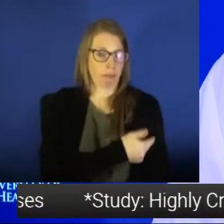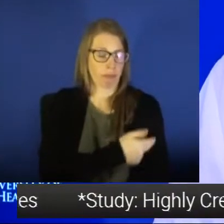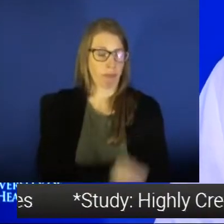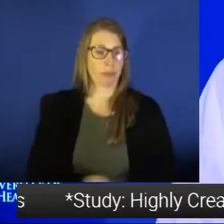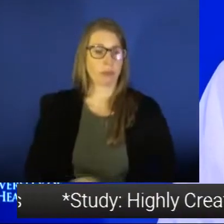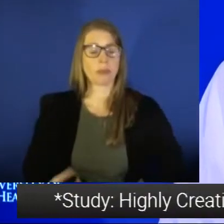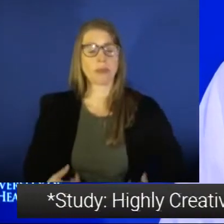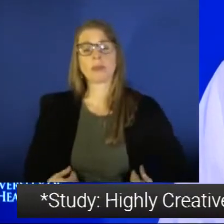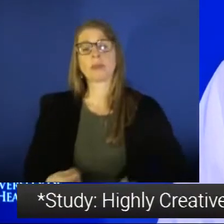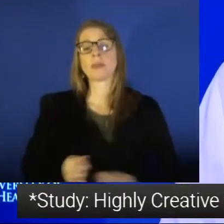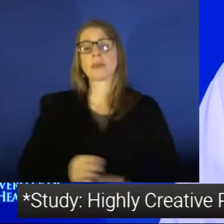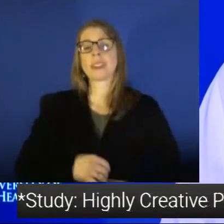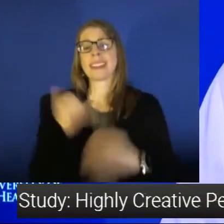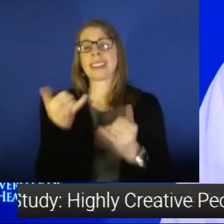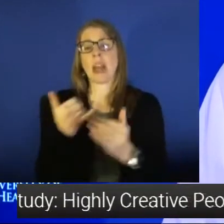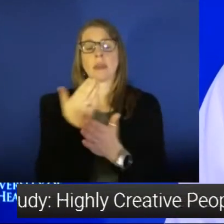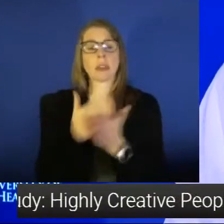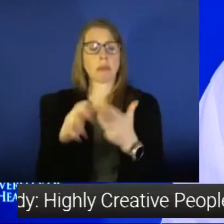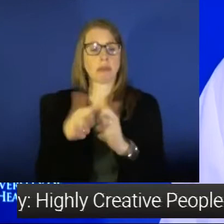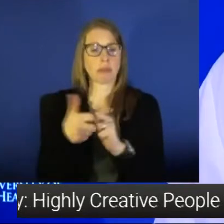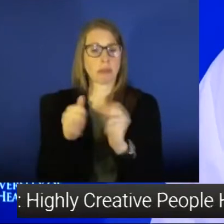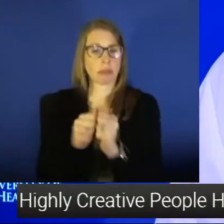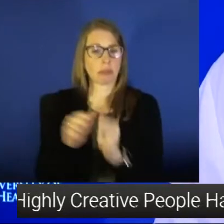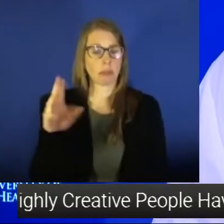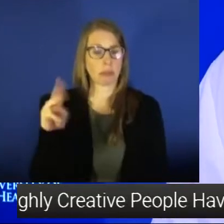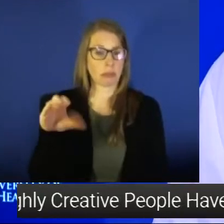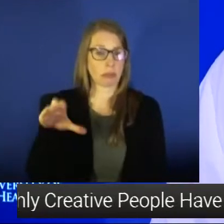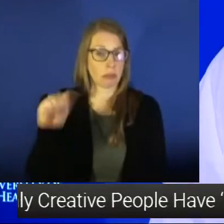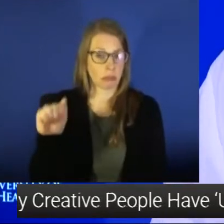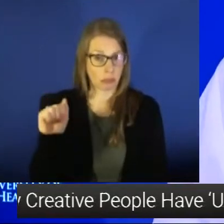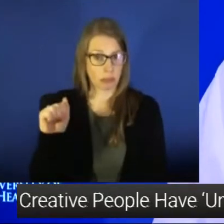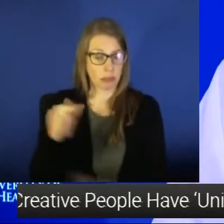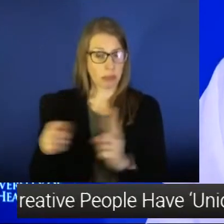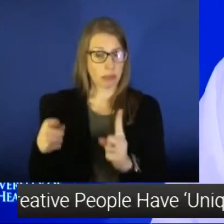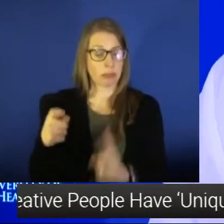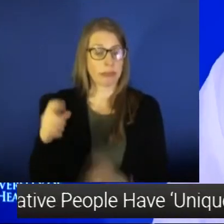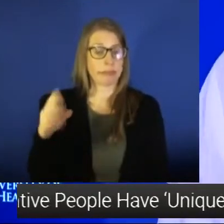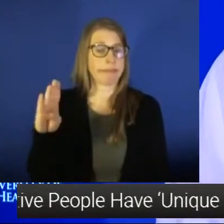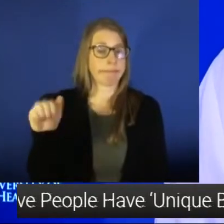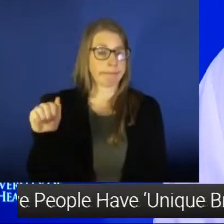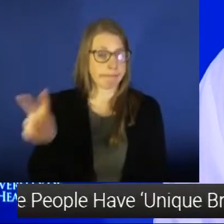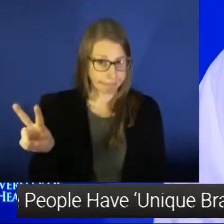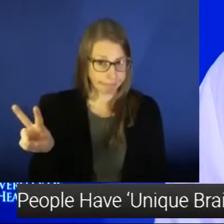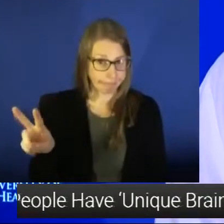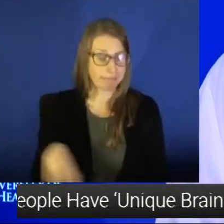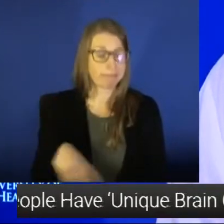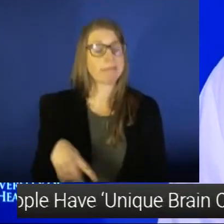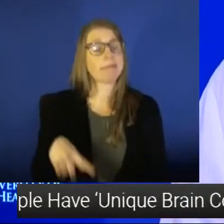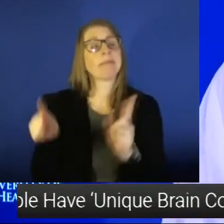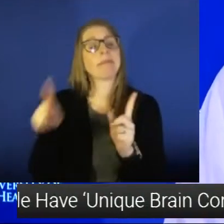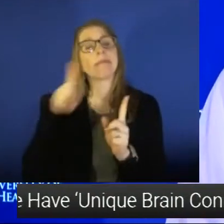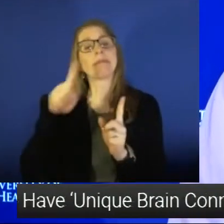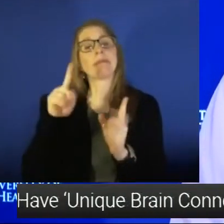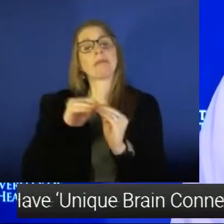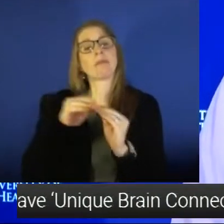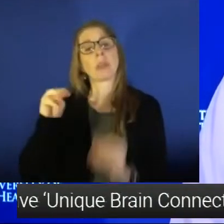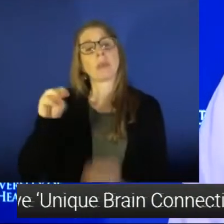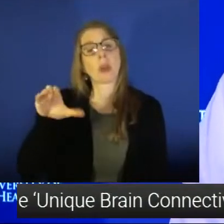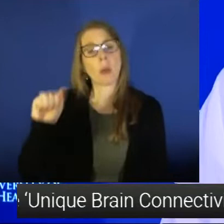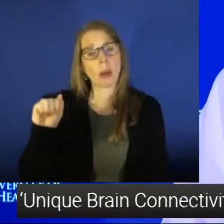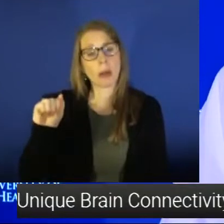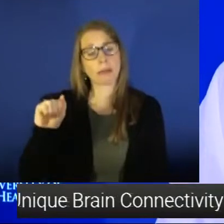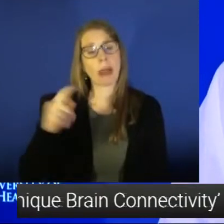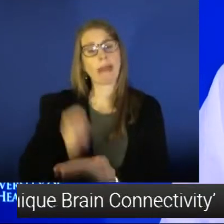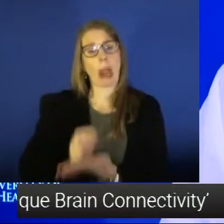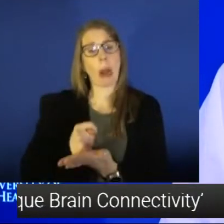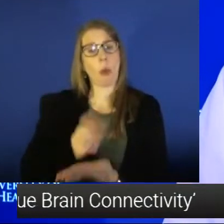some issues with monoclonal antibody activity against BA2, but I believe there probably will be more monoclonal antibody therapies out there.